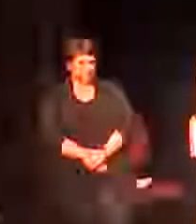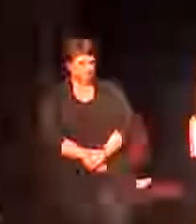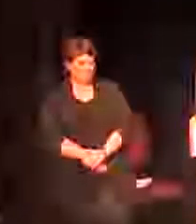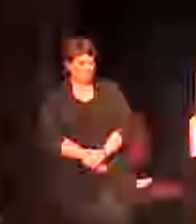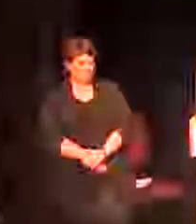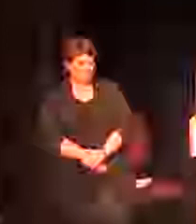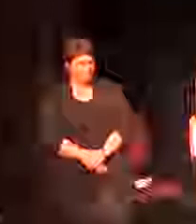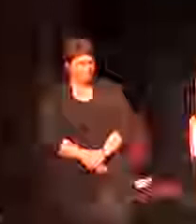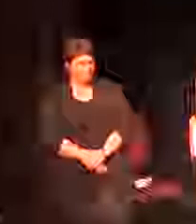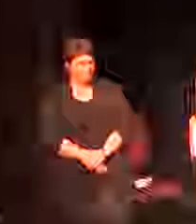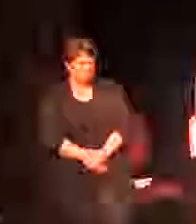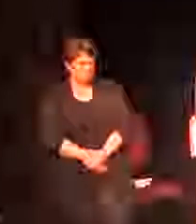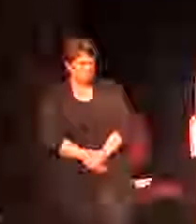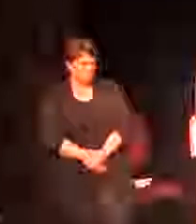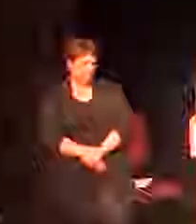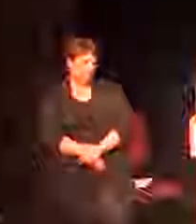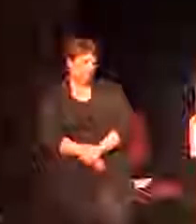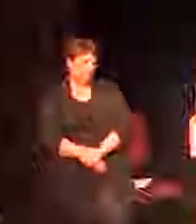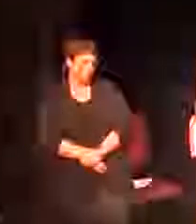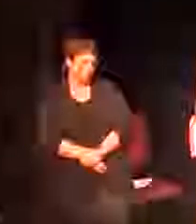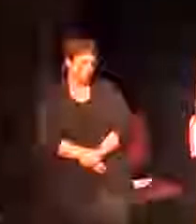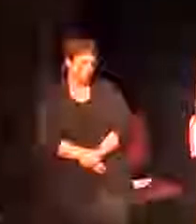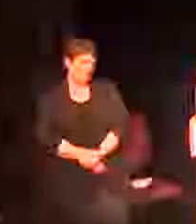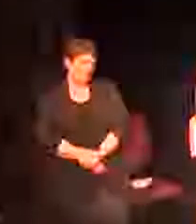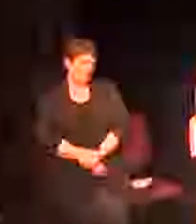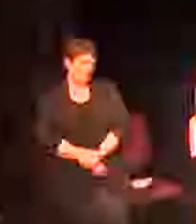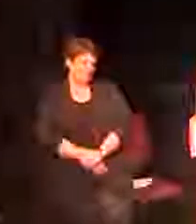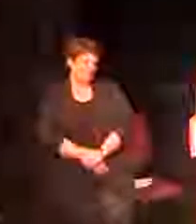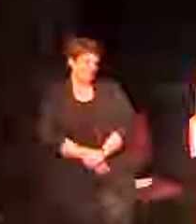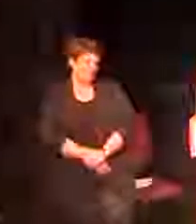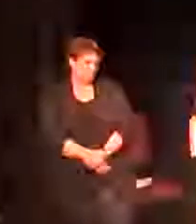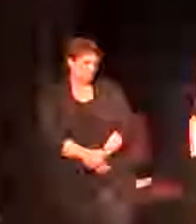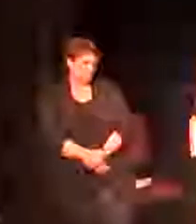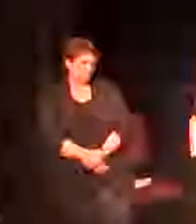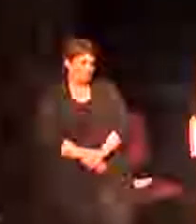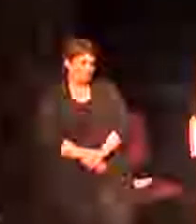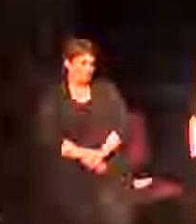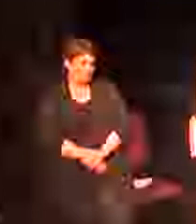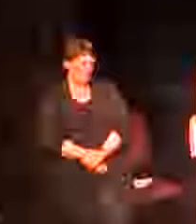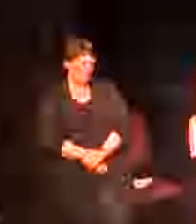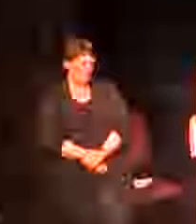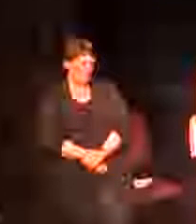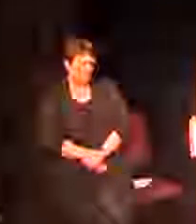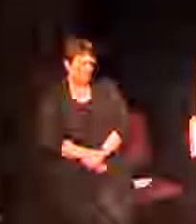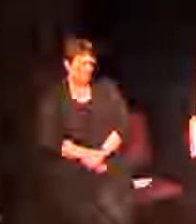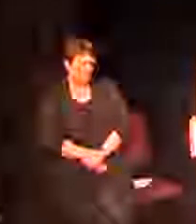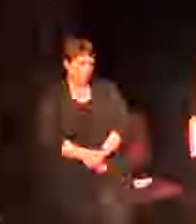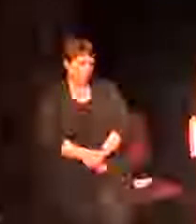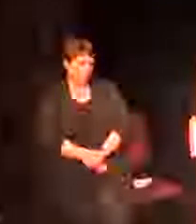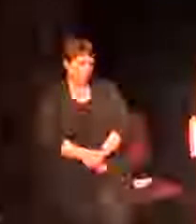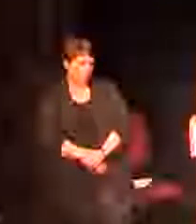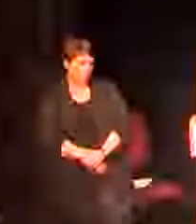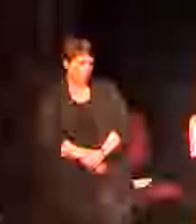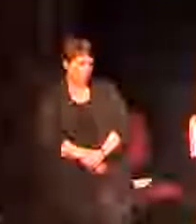The culture now doesn't allow individuals to speak out. There are lots of disabled people who are too afraid to speak out, and they don't want to